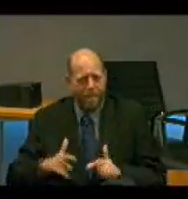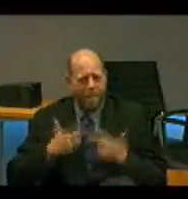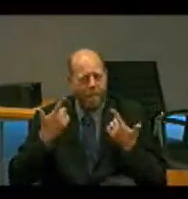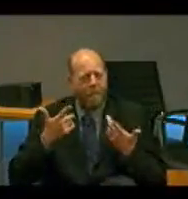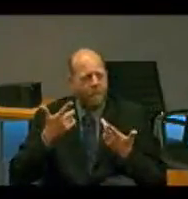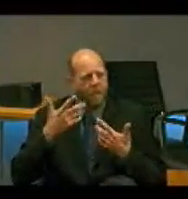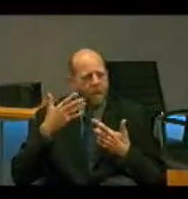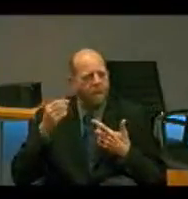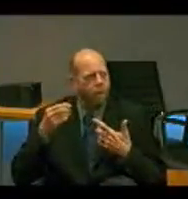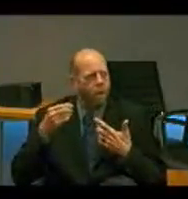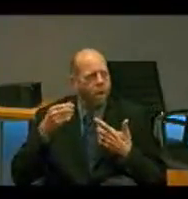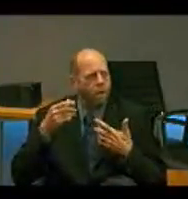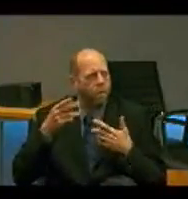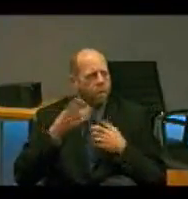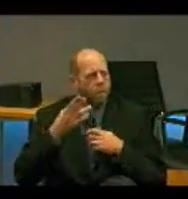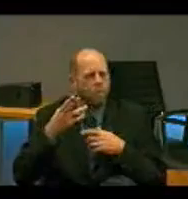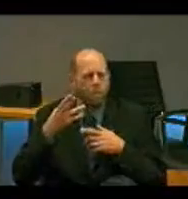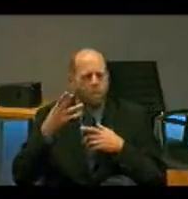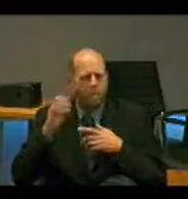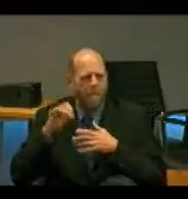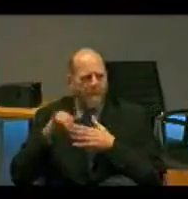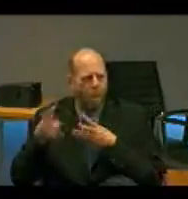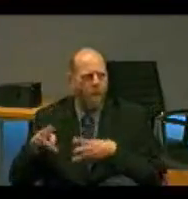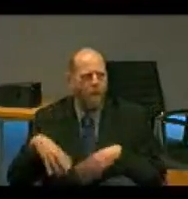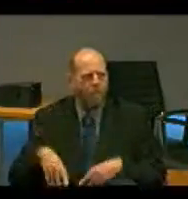discipline. Thank you, Ms. Hill. Ms. Harper?